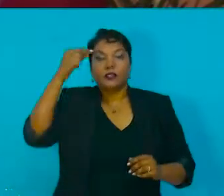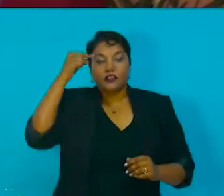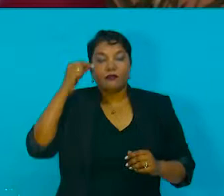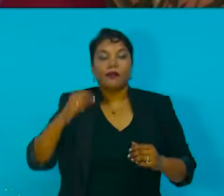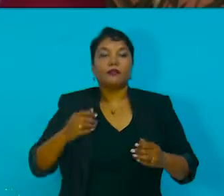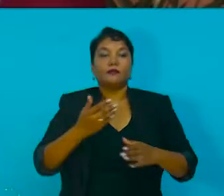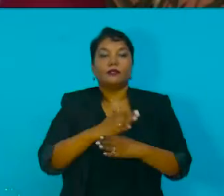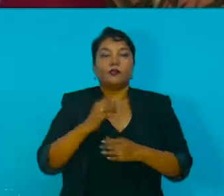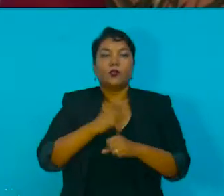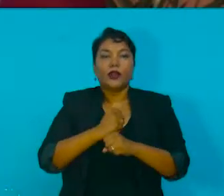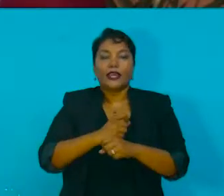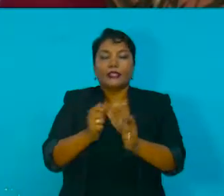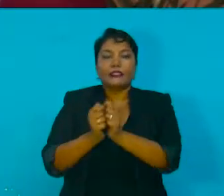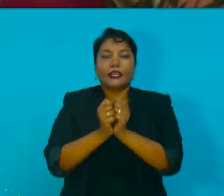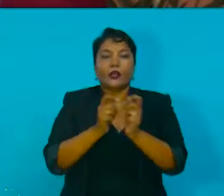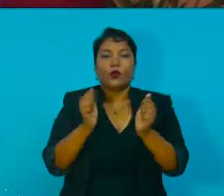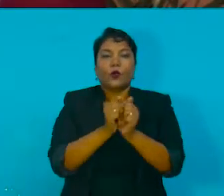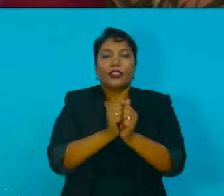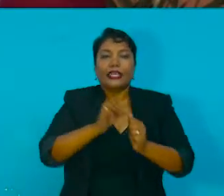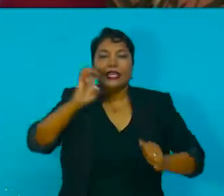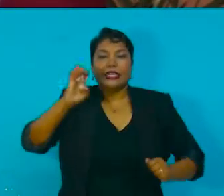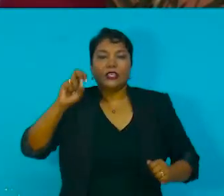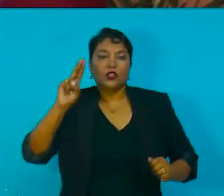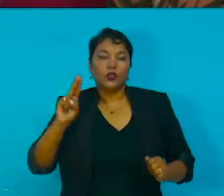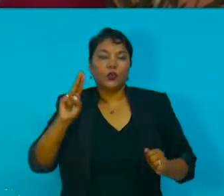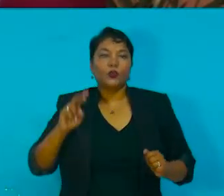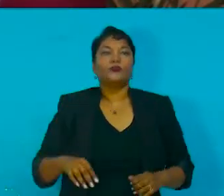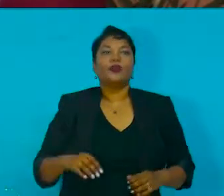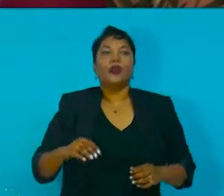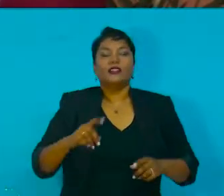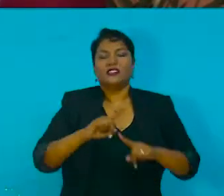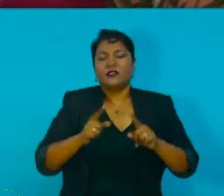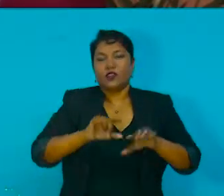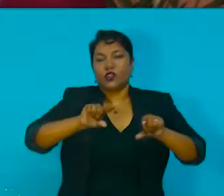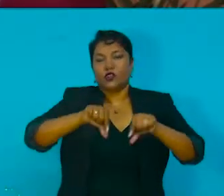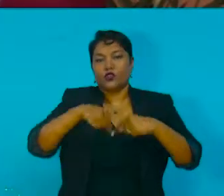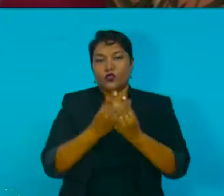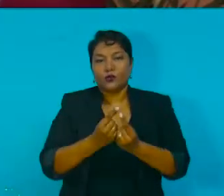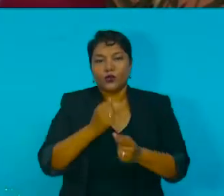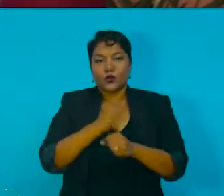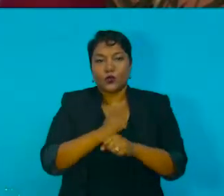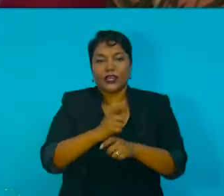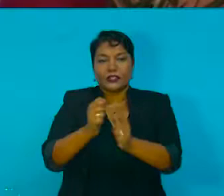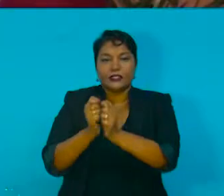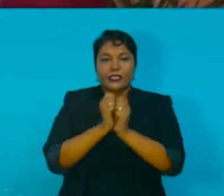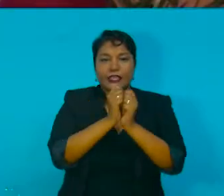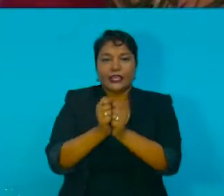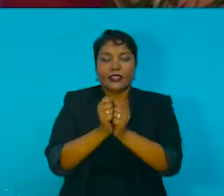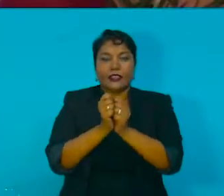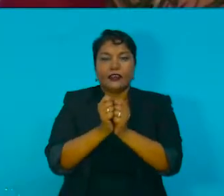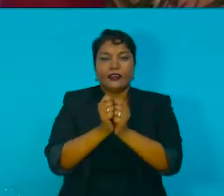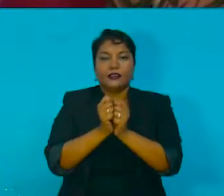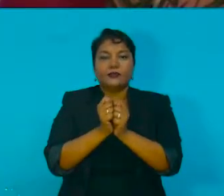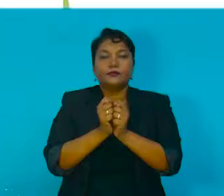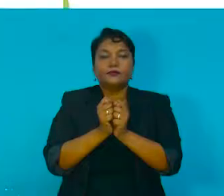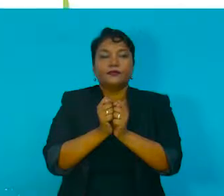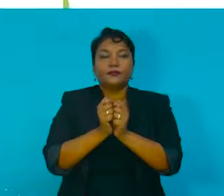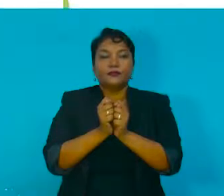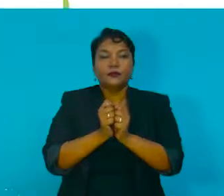with the EU, the Energy Chamber, the Ministry of Planning, in particular the Economic Development Advisory